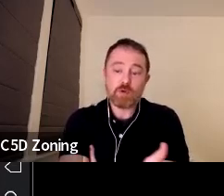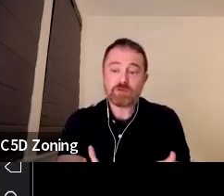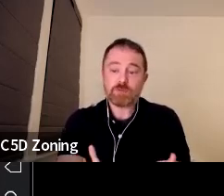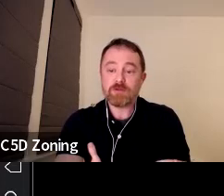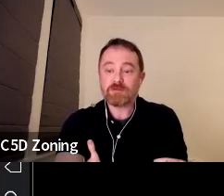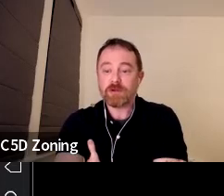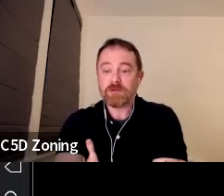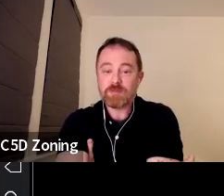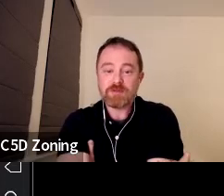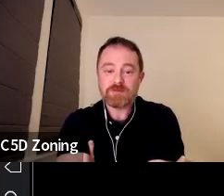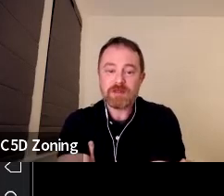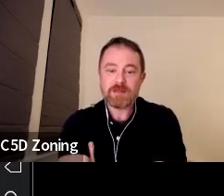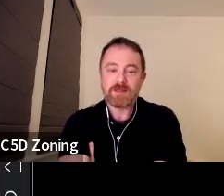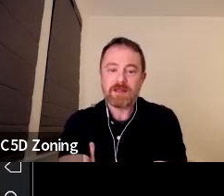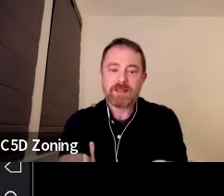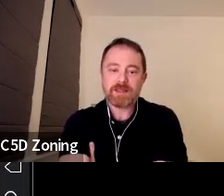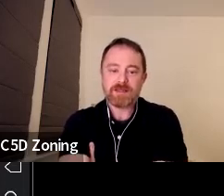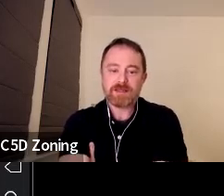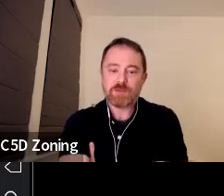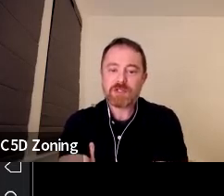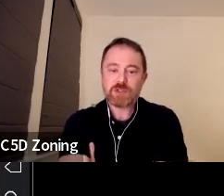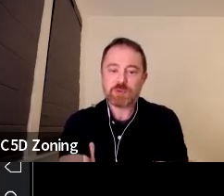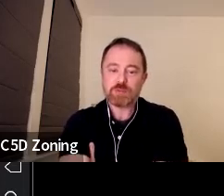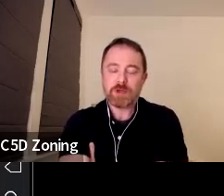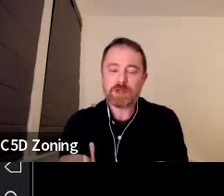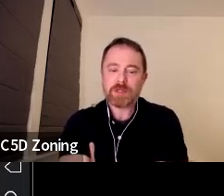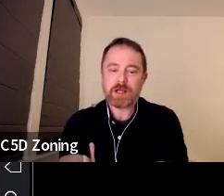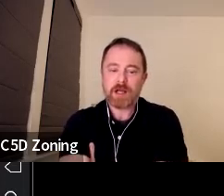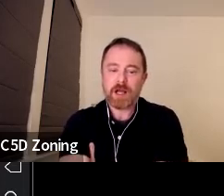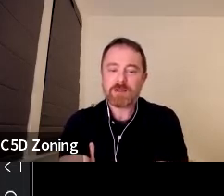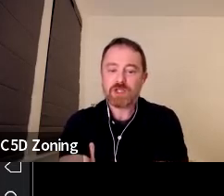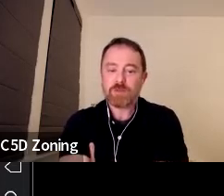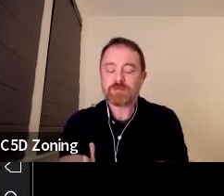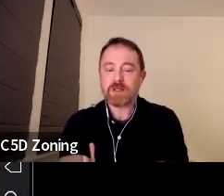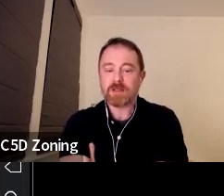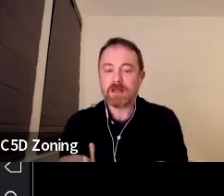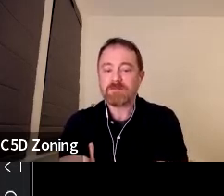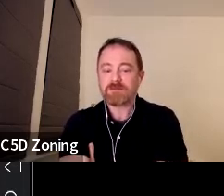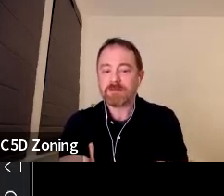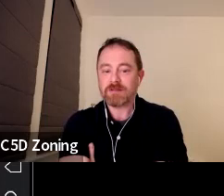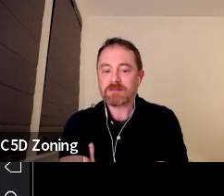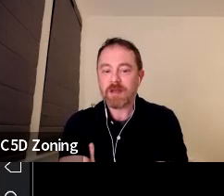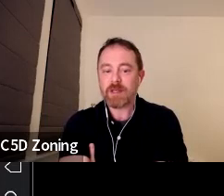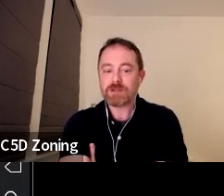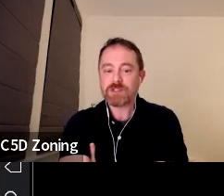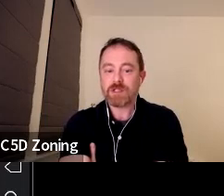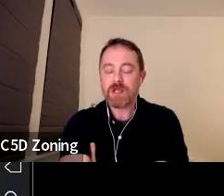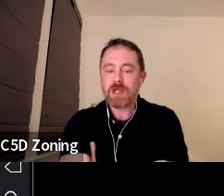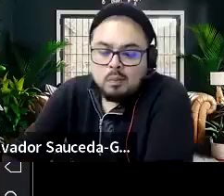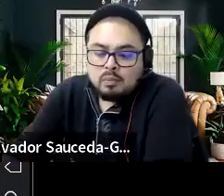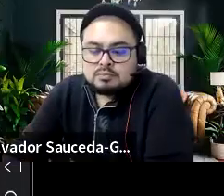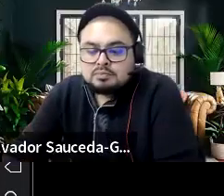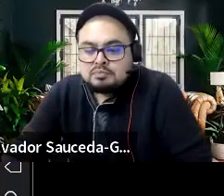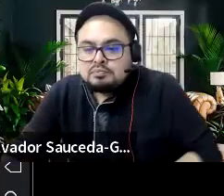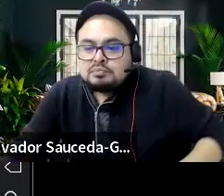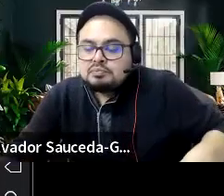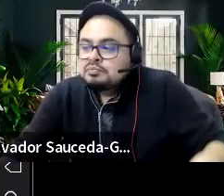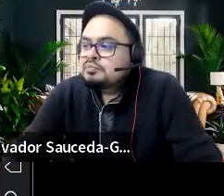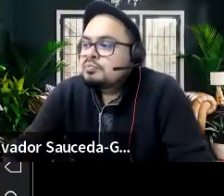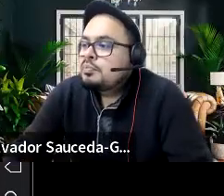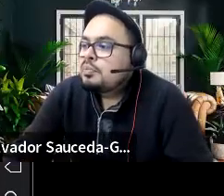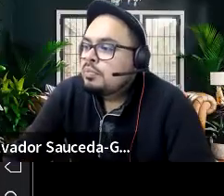You might have more experience going in front of the BZA than we do, but I think you might invest a lot of time and energy, and they're going